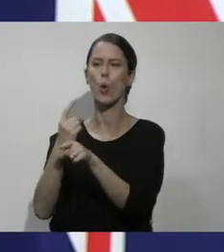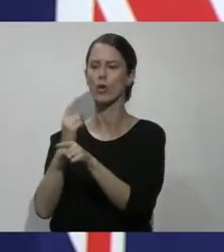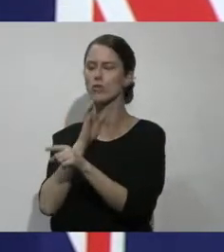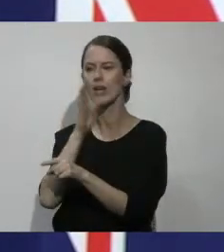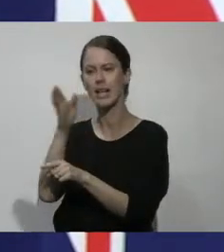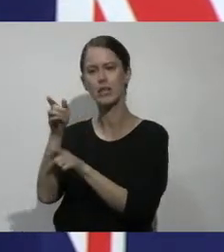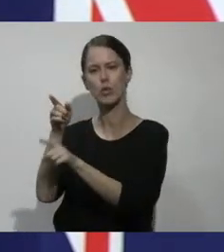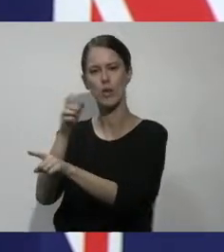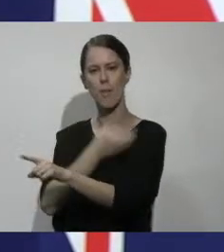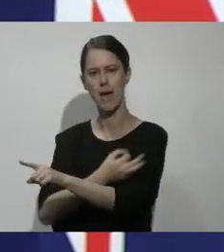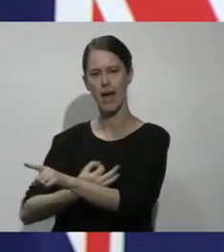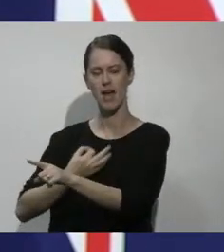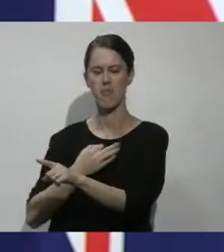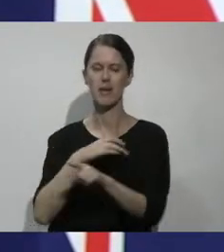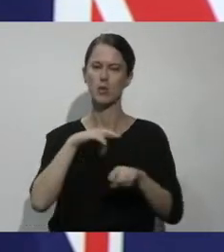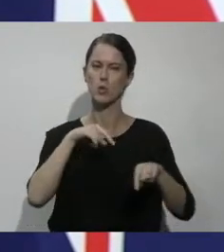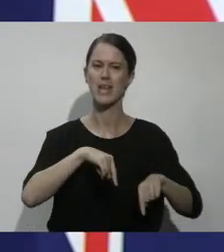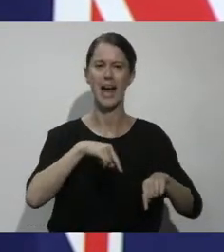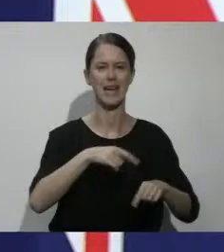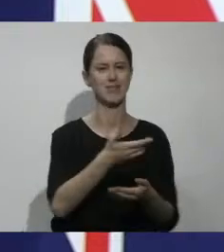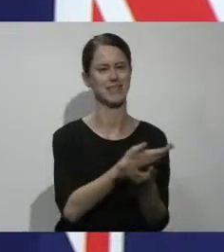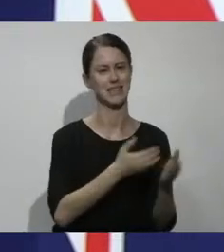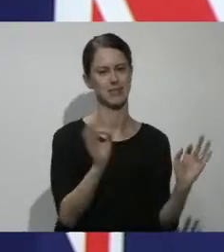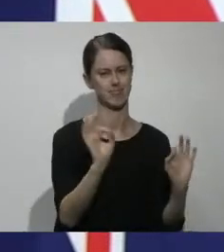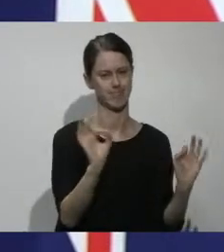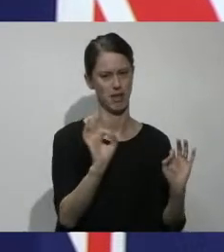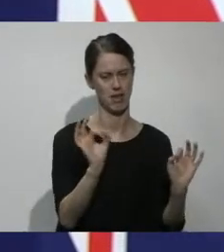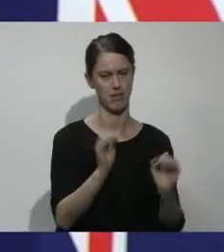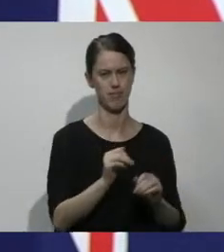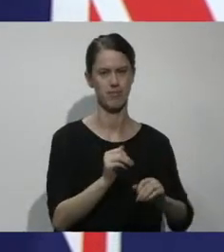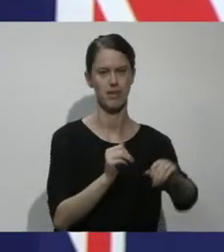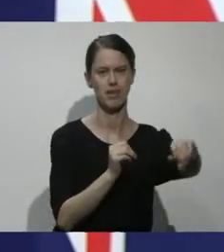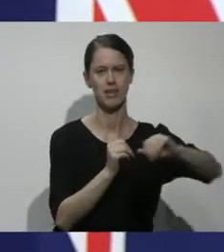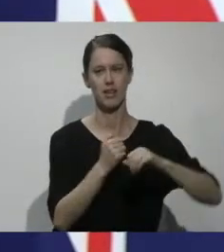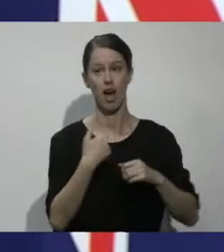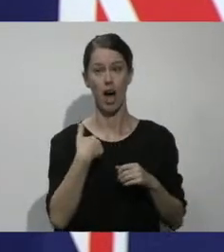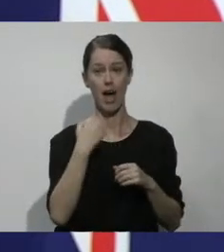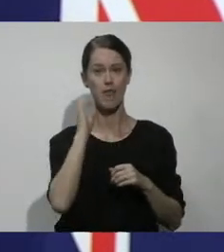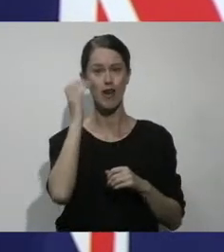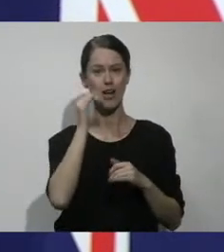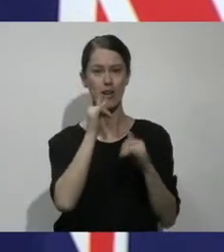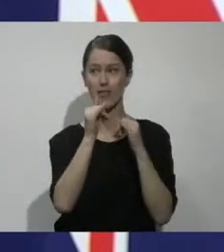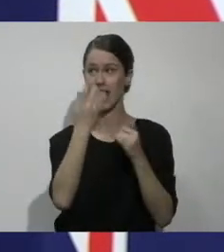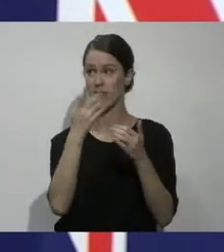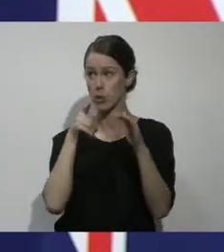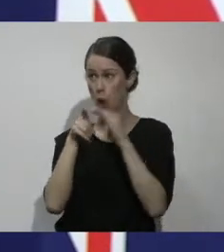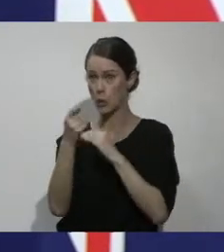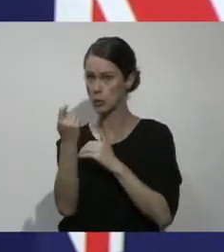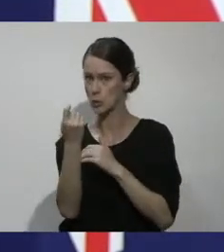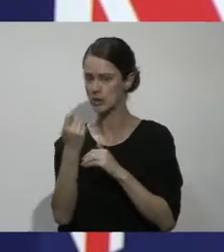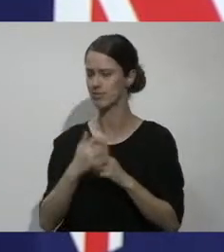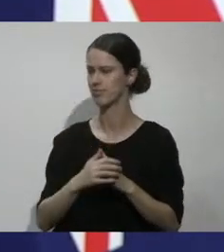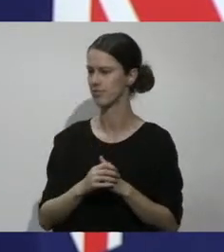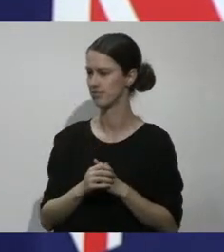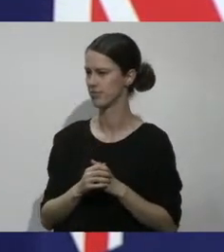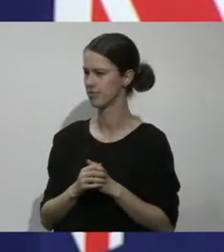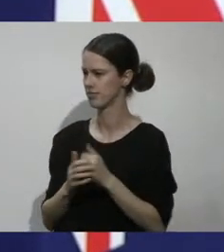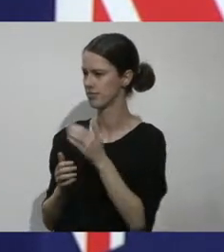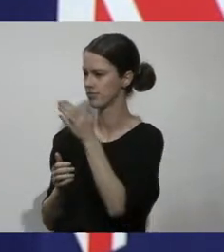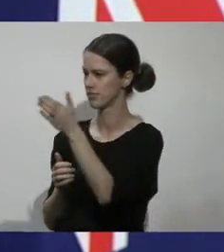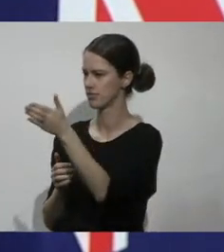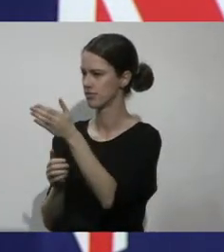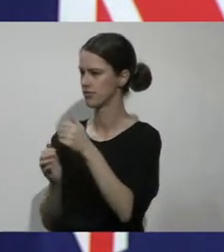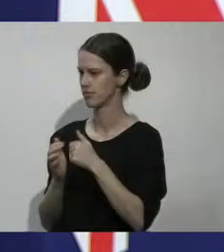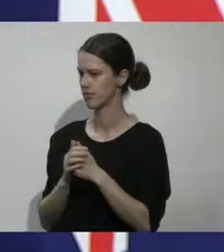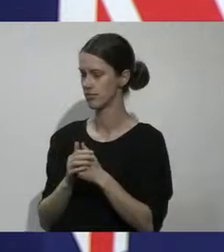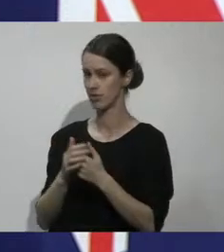Council is going through, but that wasn't a matter that we considered today. I've actually got some radio interviews, so I've got to go with Bernard. What advice have you got on